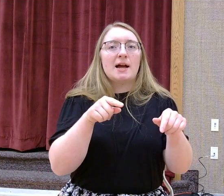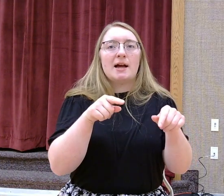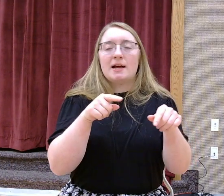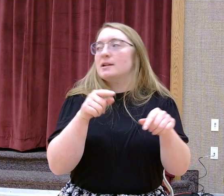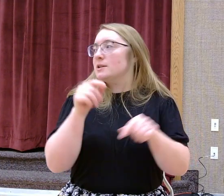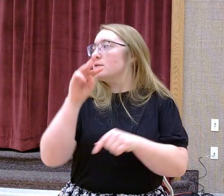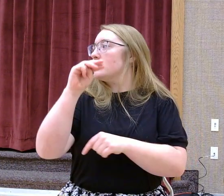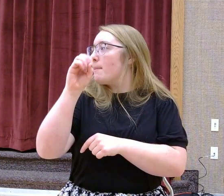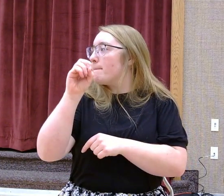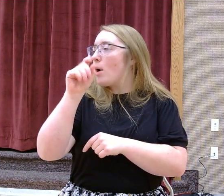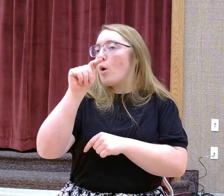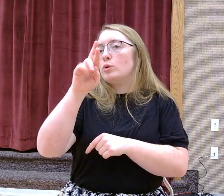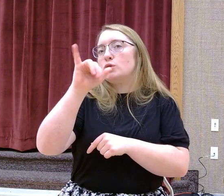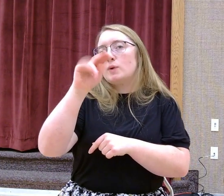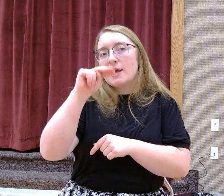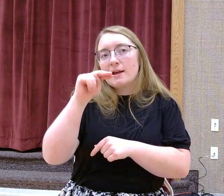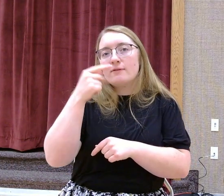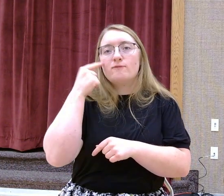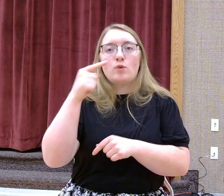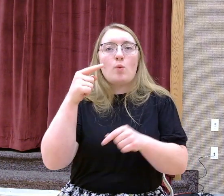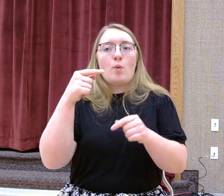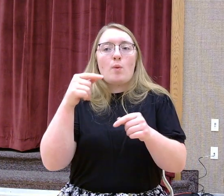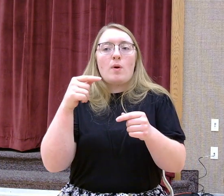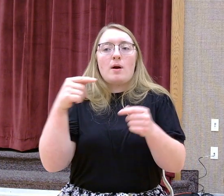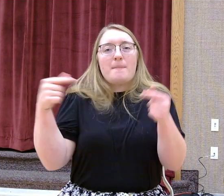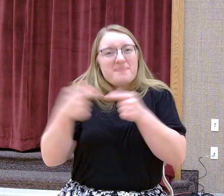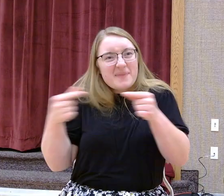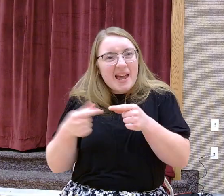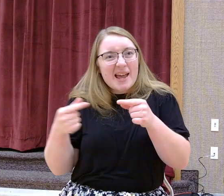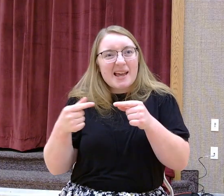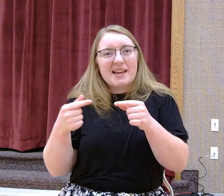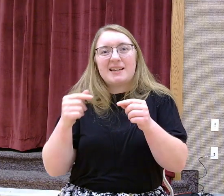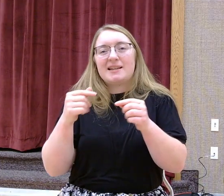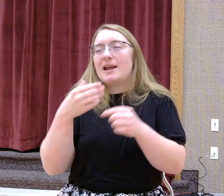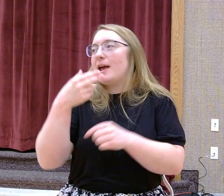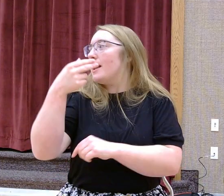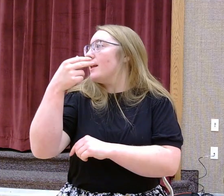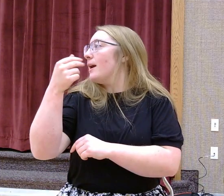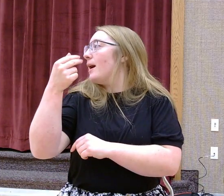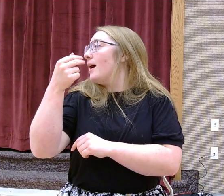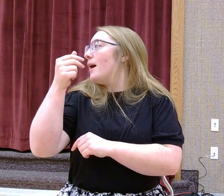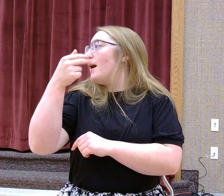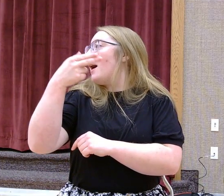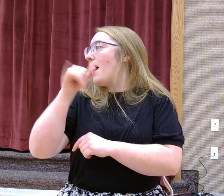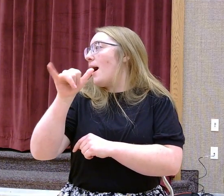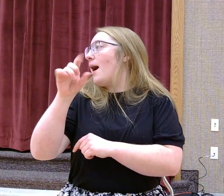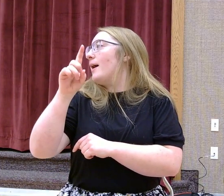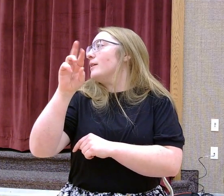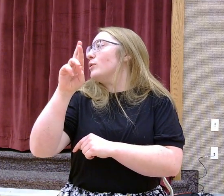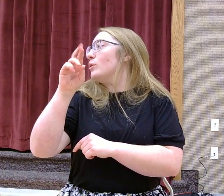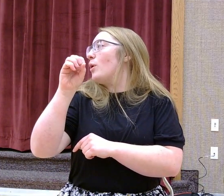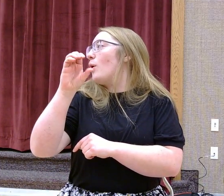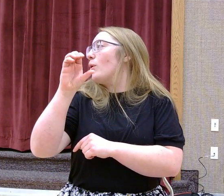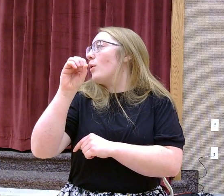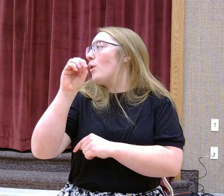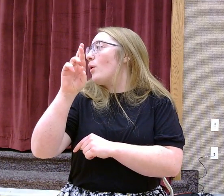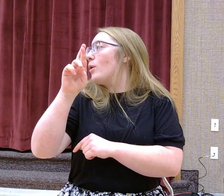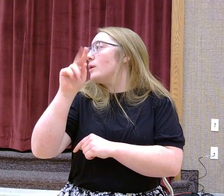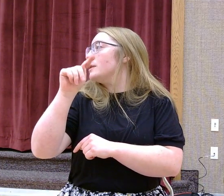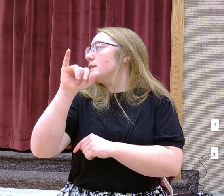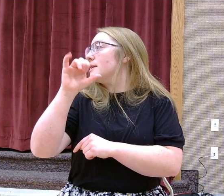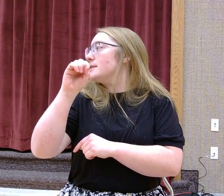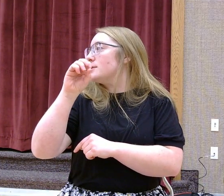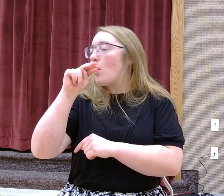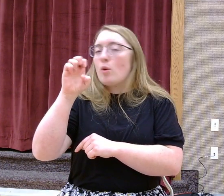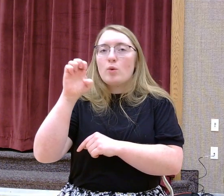for pain, and hydrocortisone cream or ointment can be used for rashes.